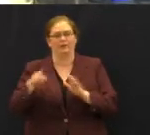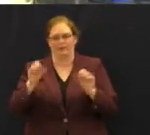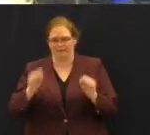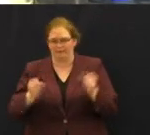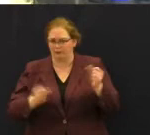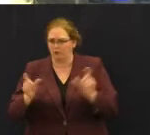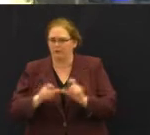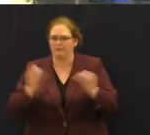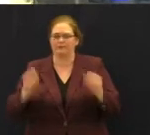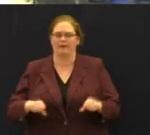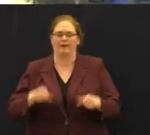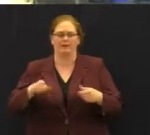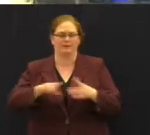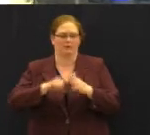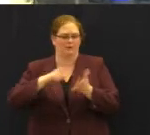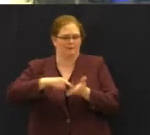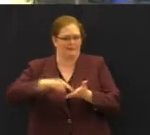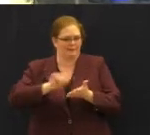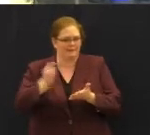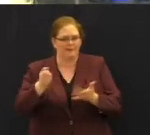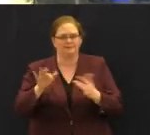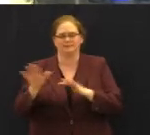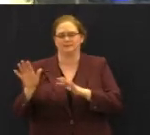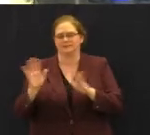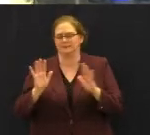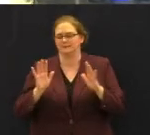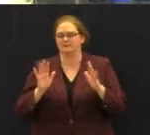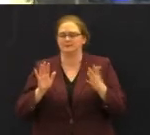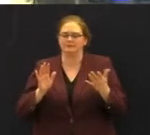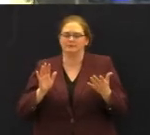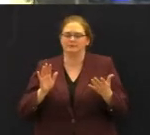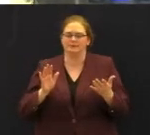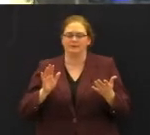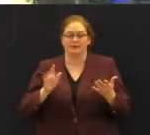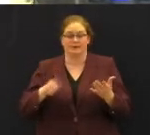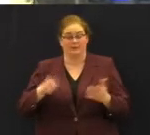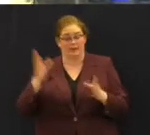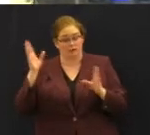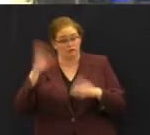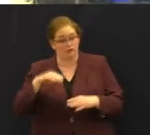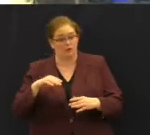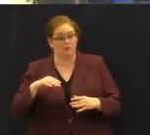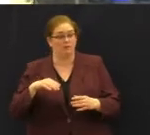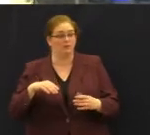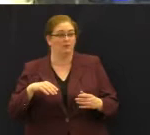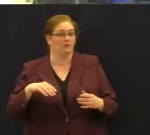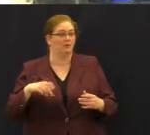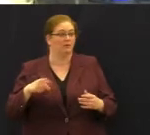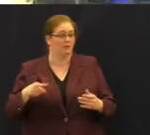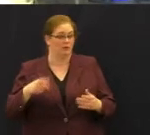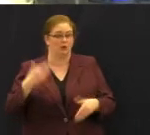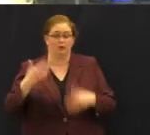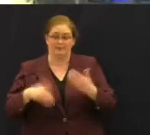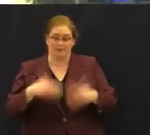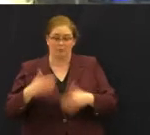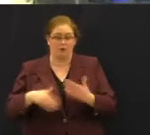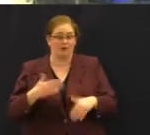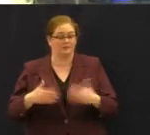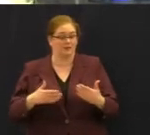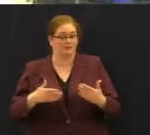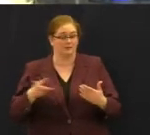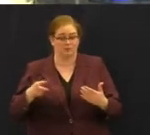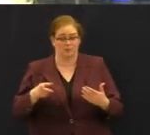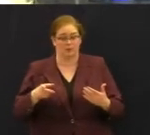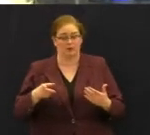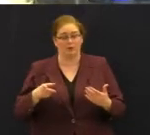license, they're going to start paying taxes. They get in trouble, there's going to be a process where, they're going to